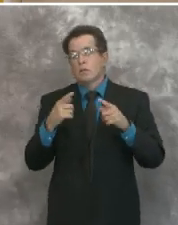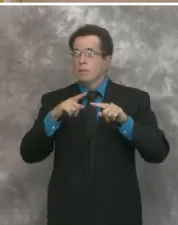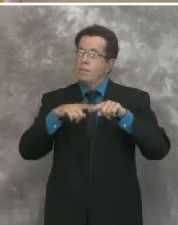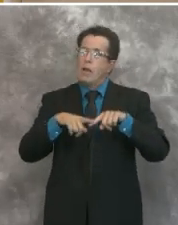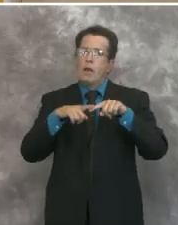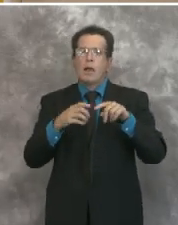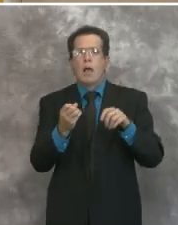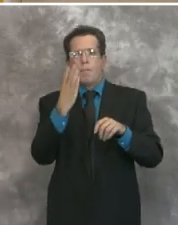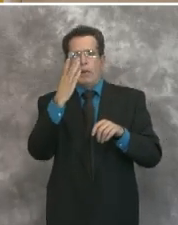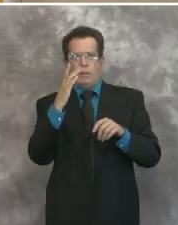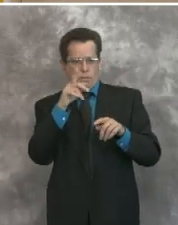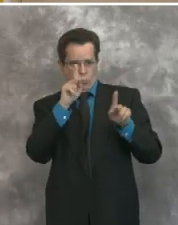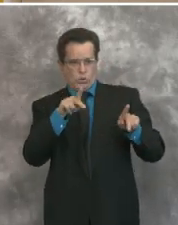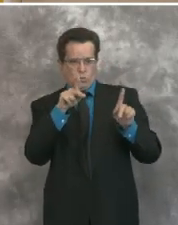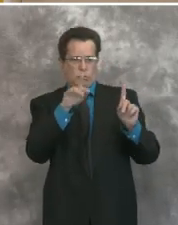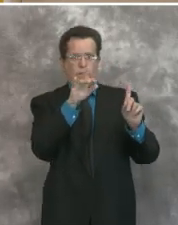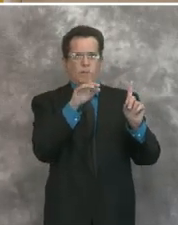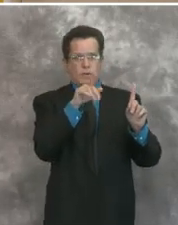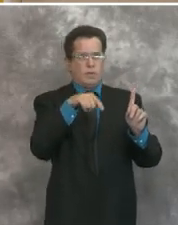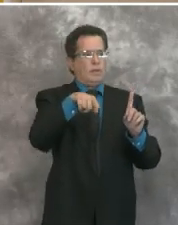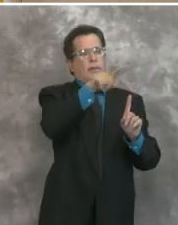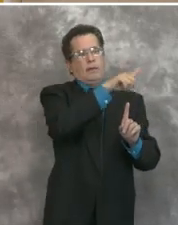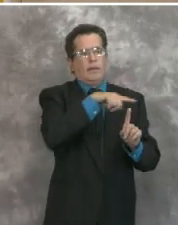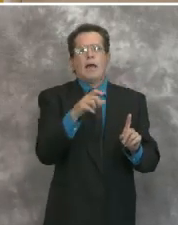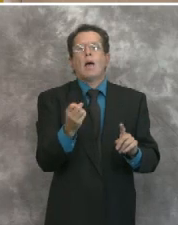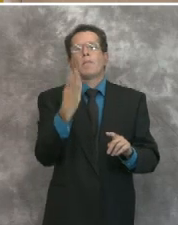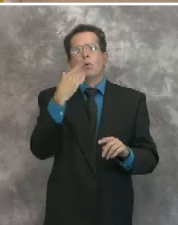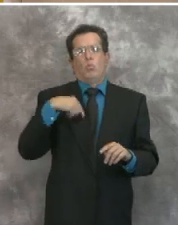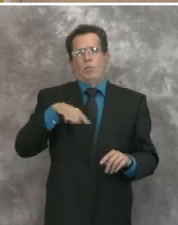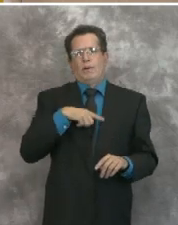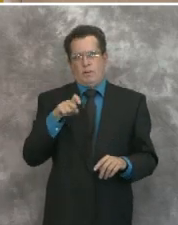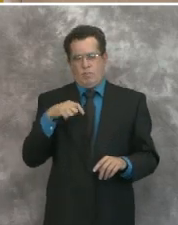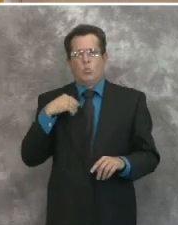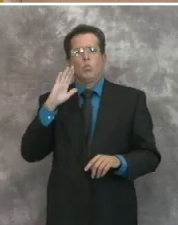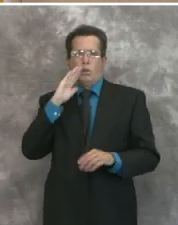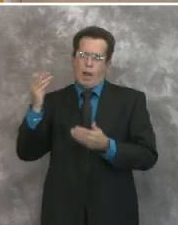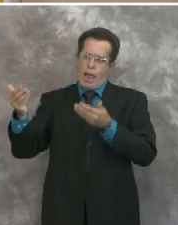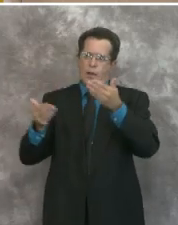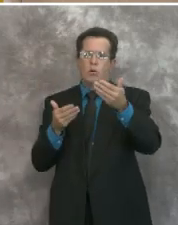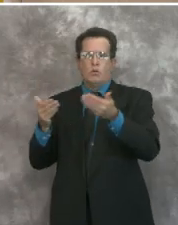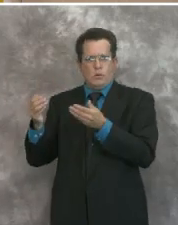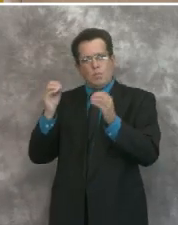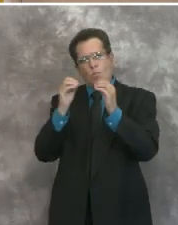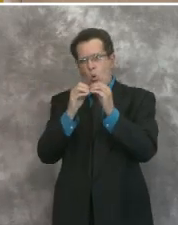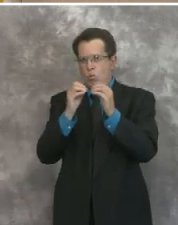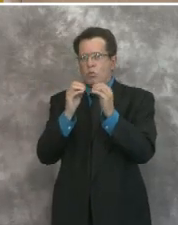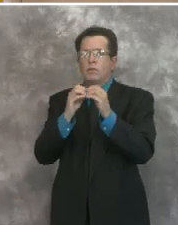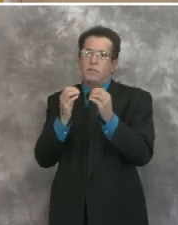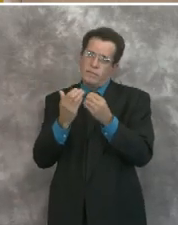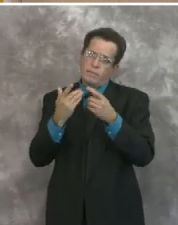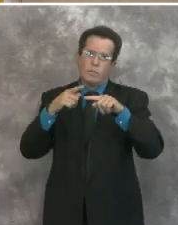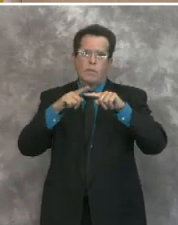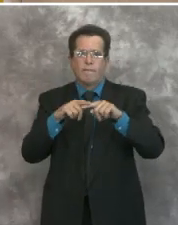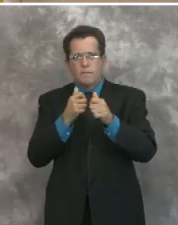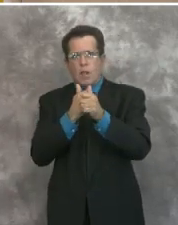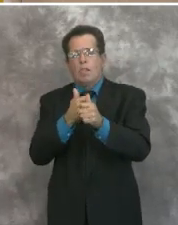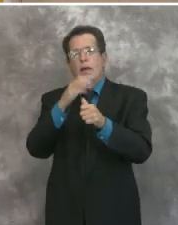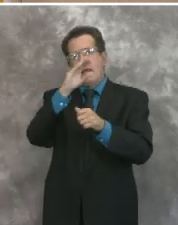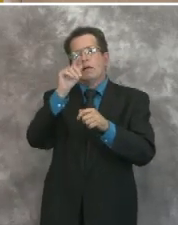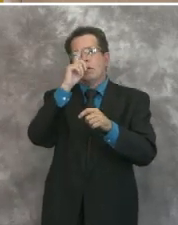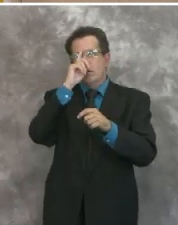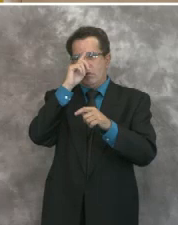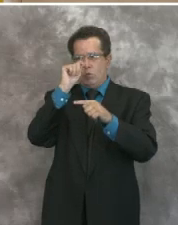individuals, contacts of an actual case, we will onboard them accordingly. And the training, I think I've